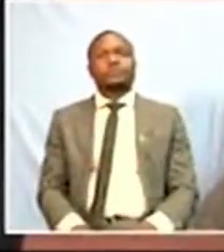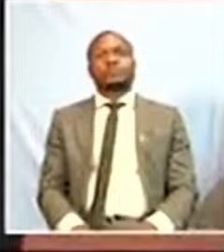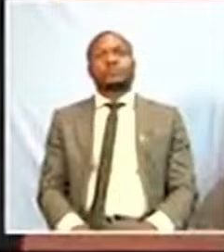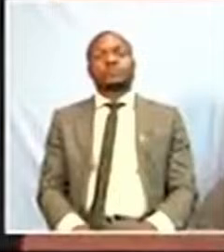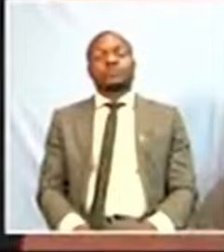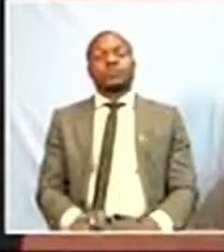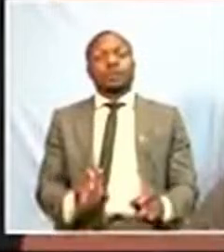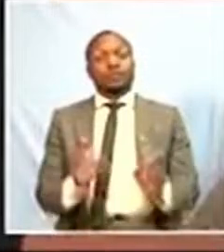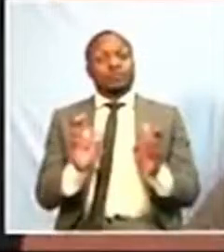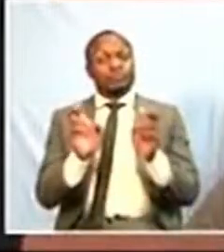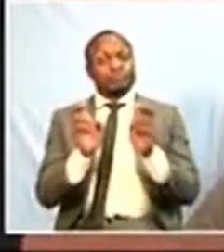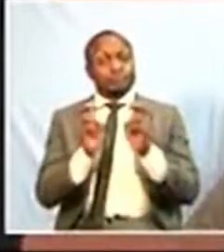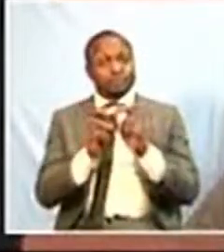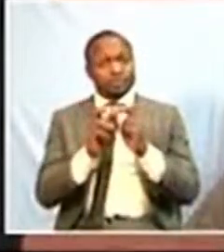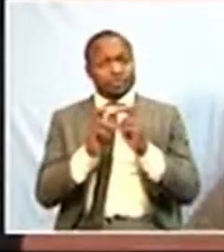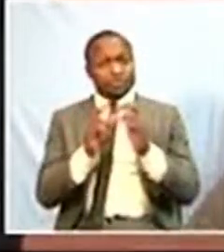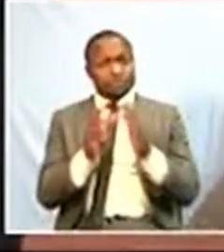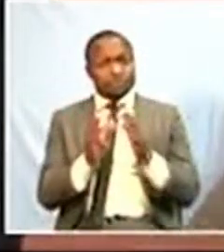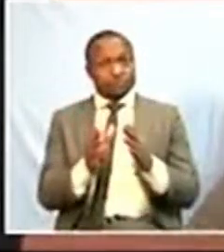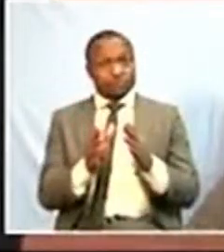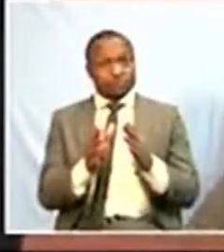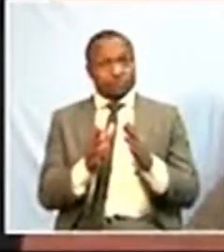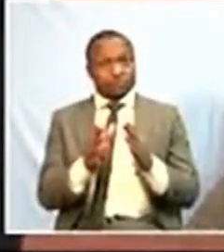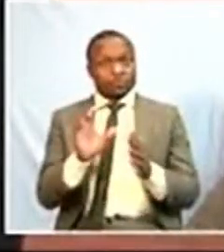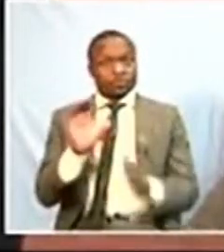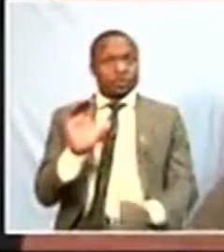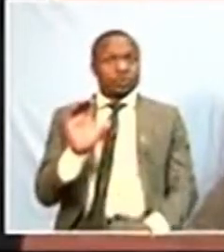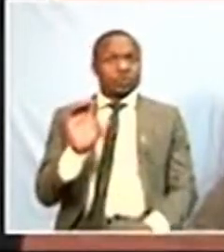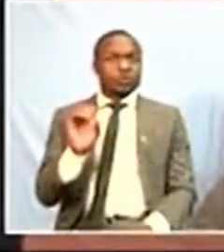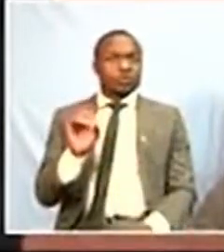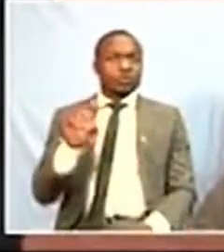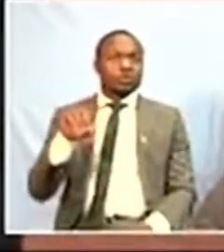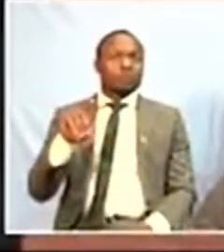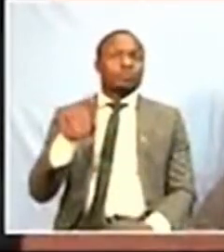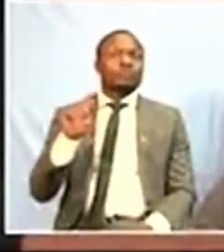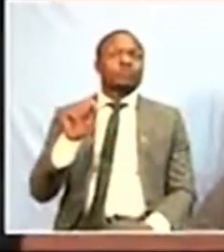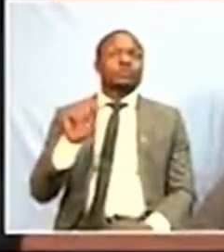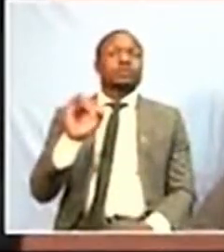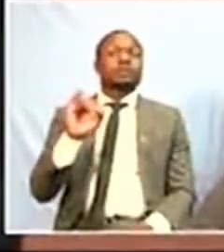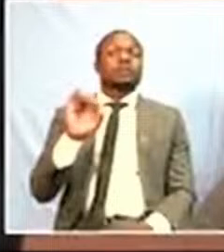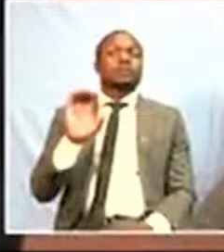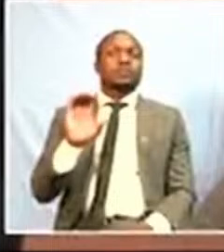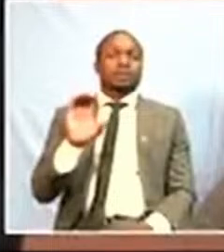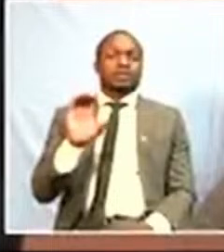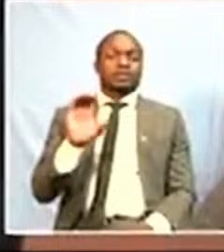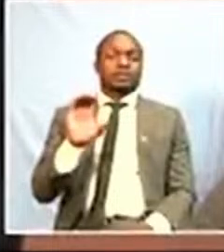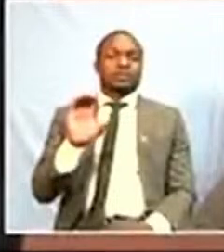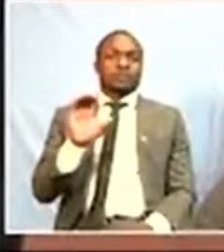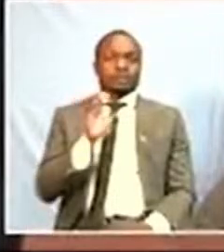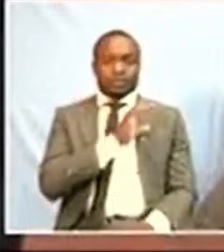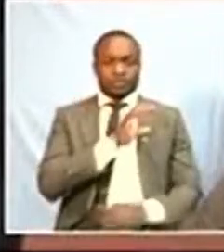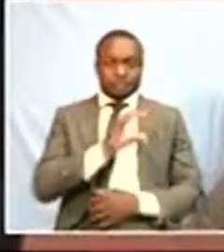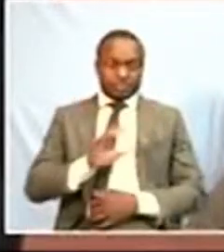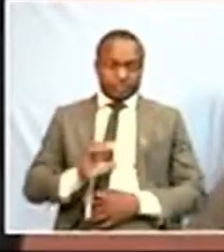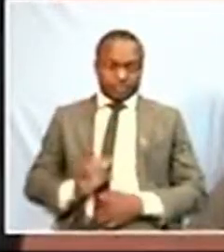to the contractor, who is Coptech Investments Limited, stating that